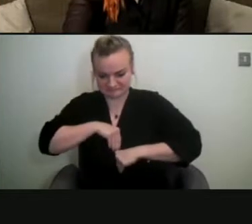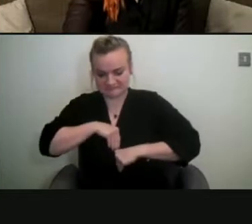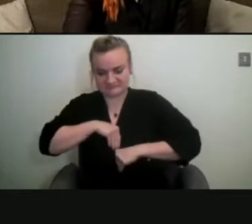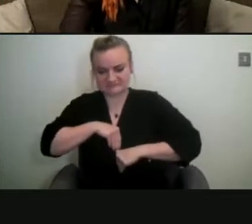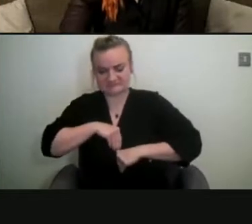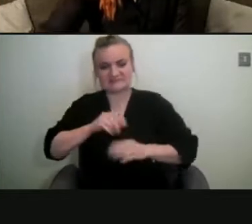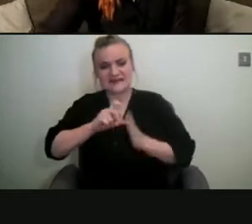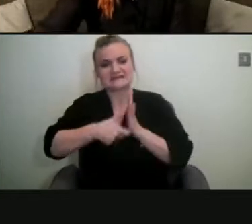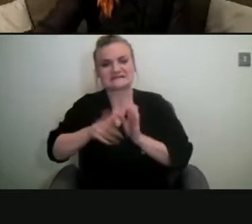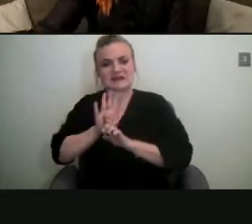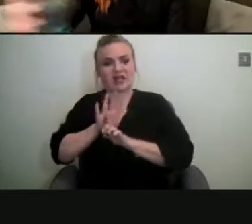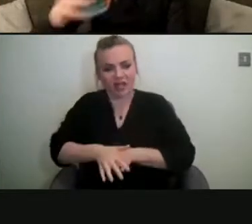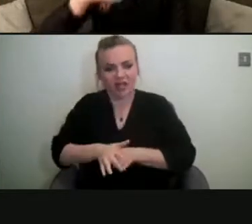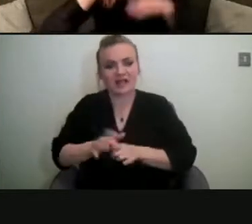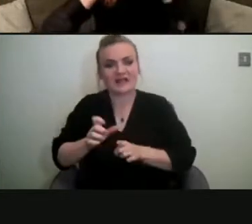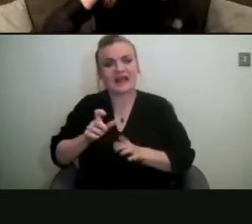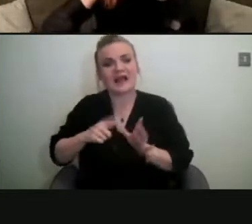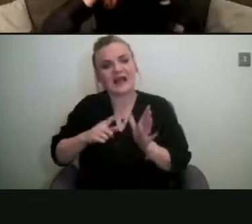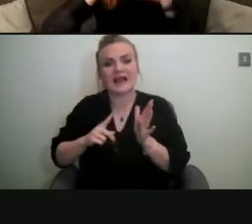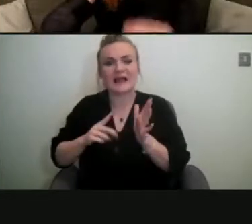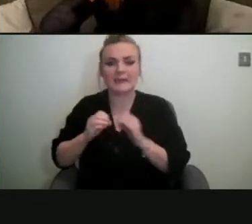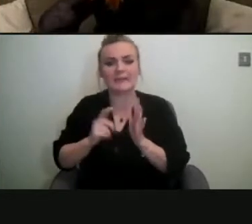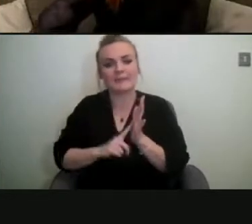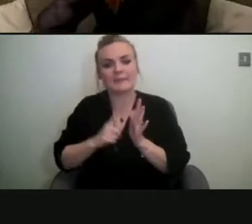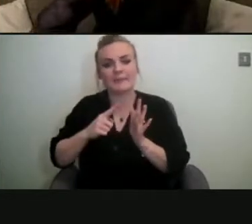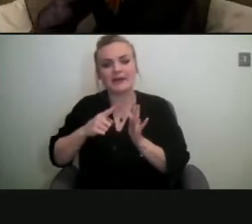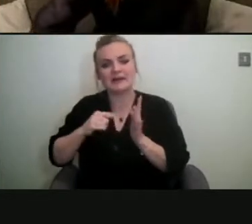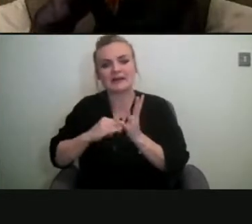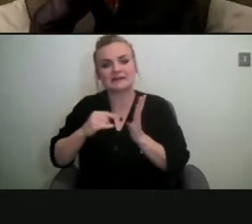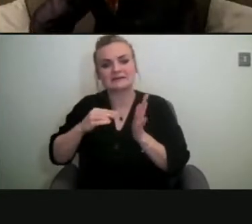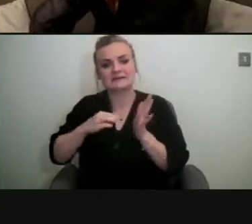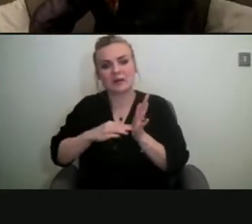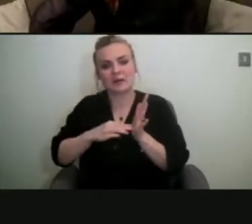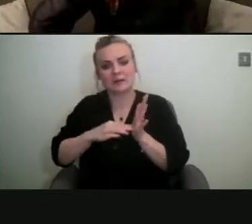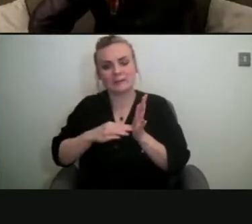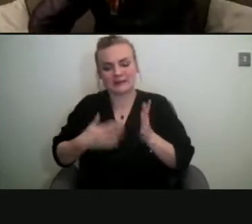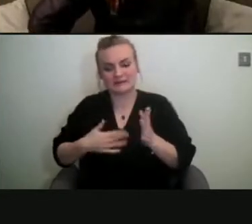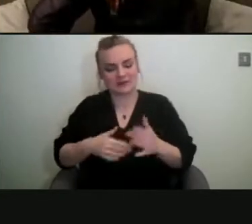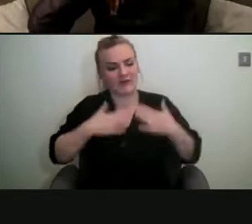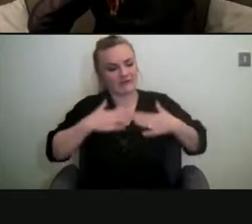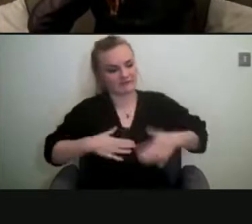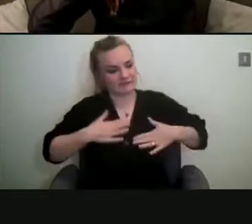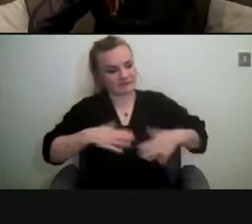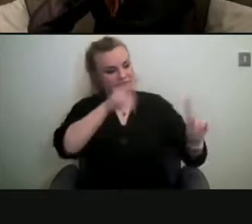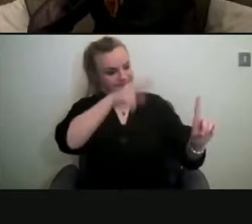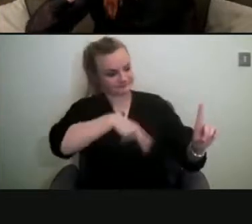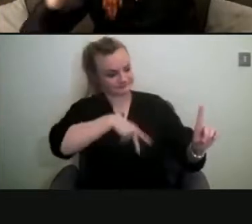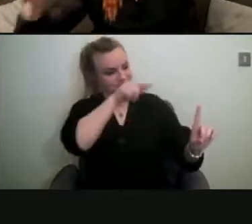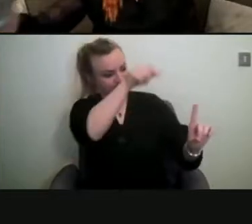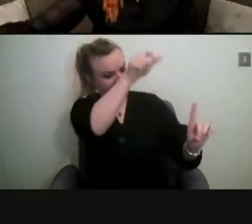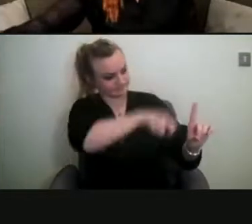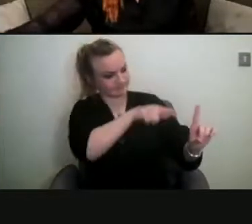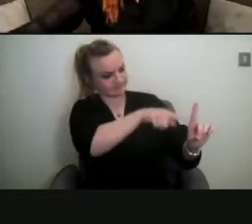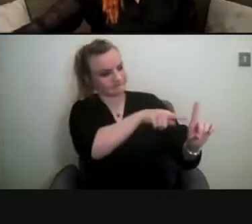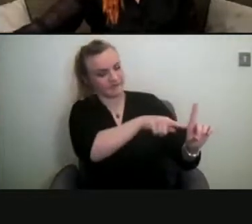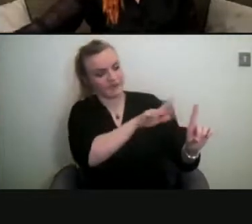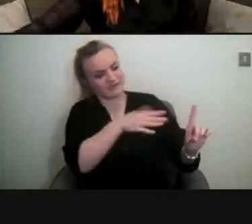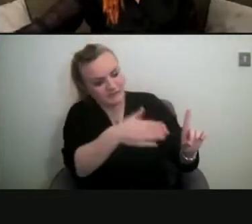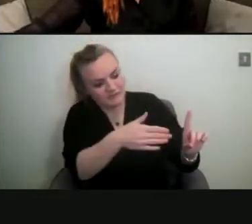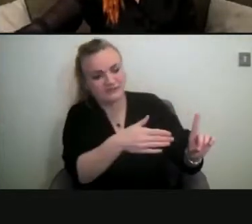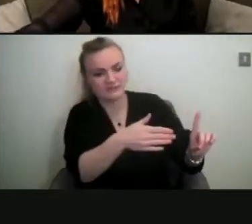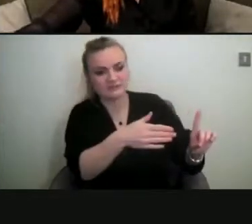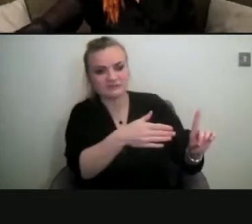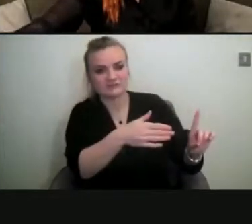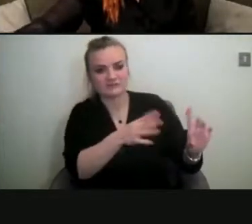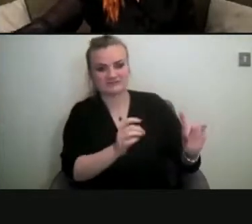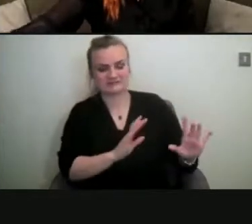ableism, it doesn't allow people to look beyond the physical barriers and think, well, how can I find a way around that? Because it's almost